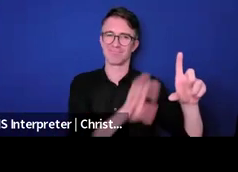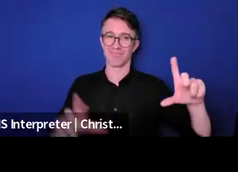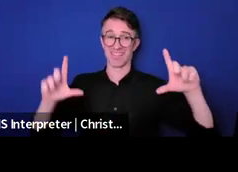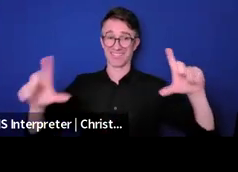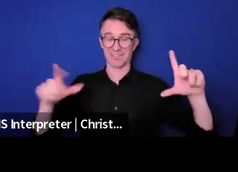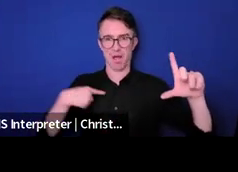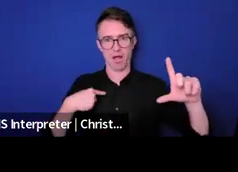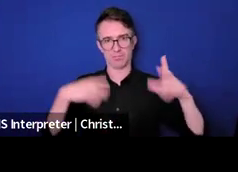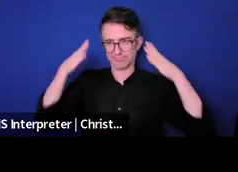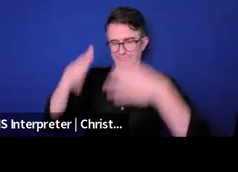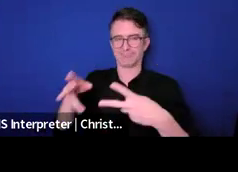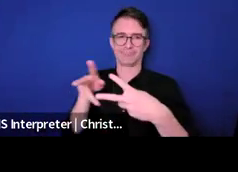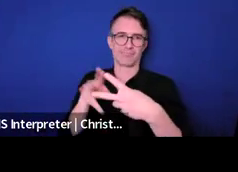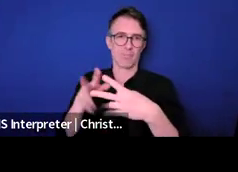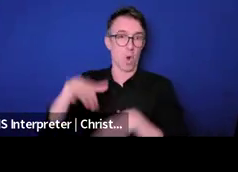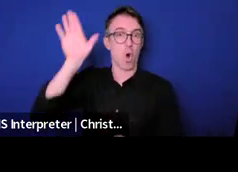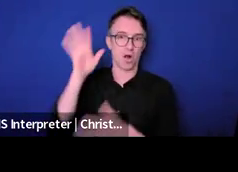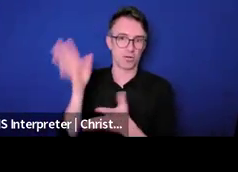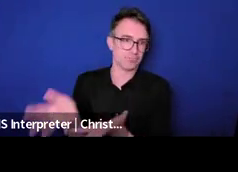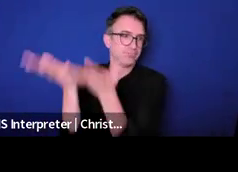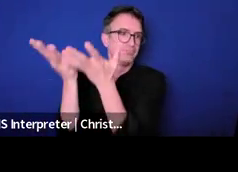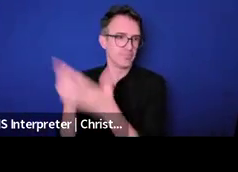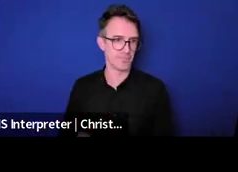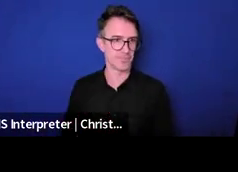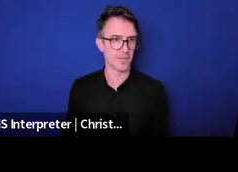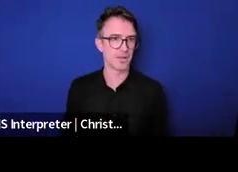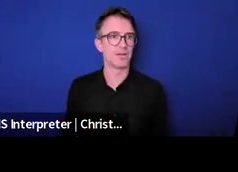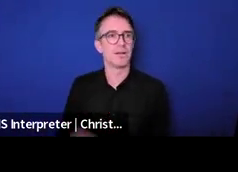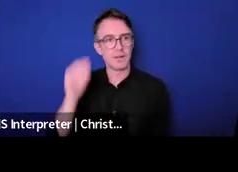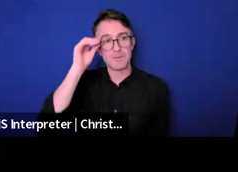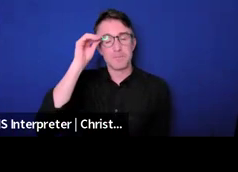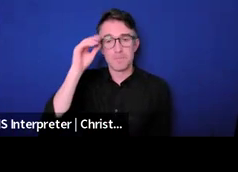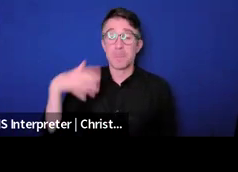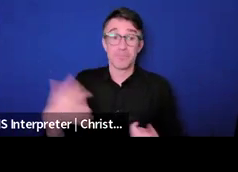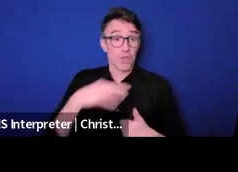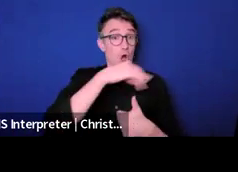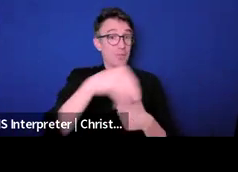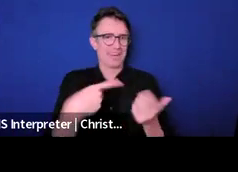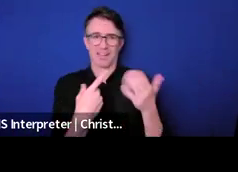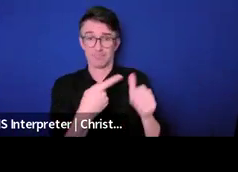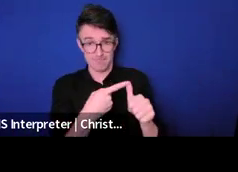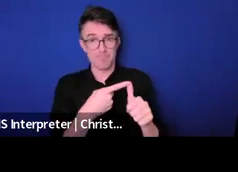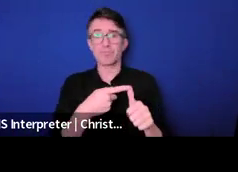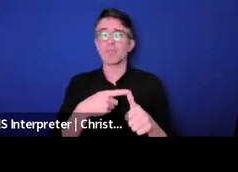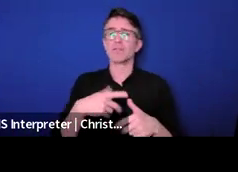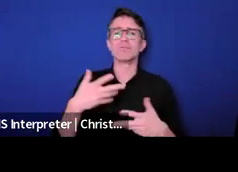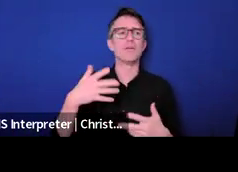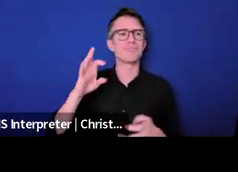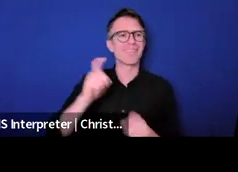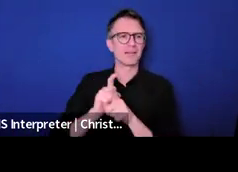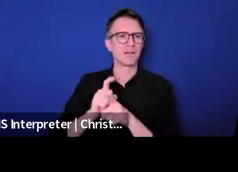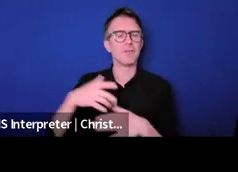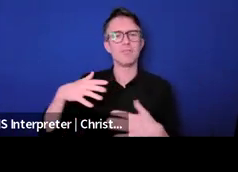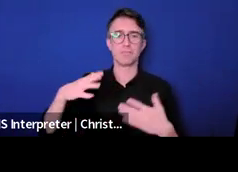Armenia. Armenia has a very relatively well-developed social protection system. It's an upper middle income country. You can see some